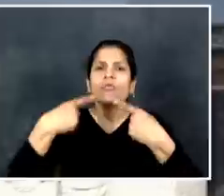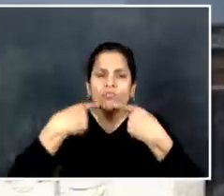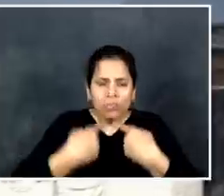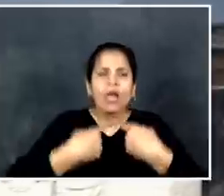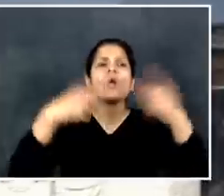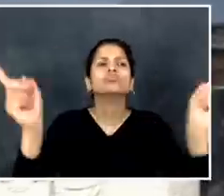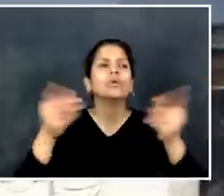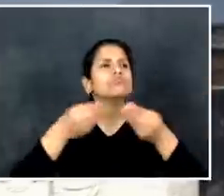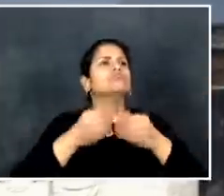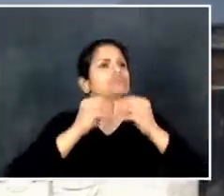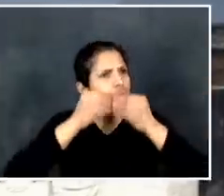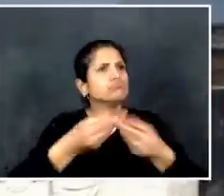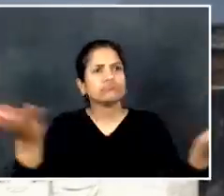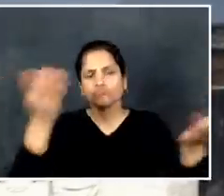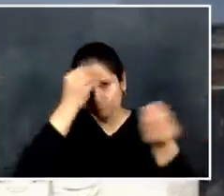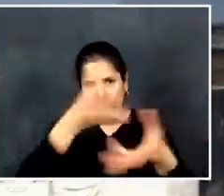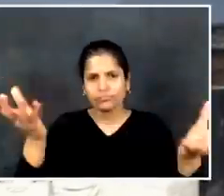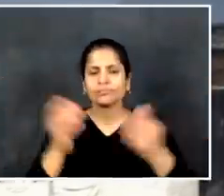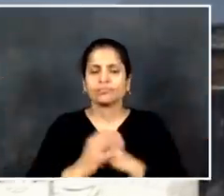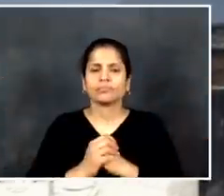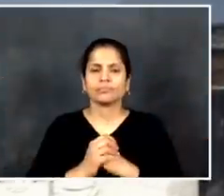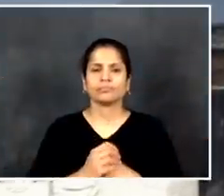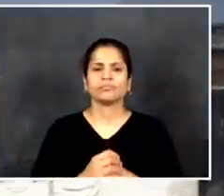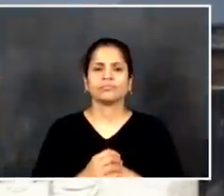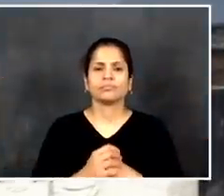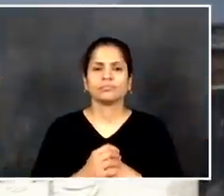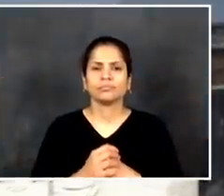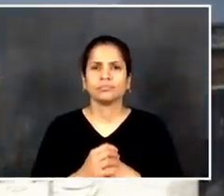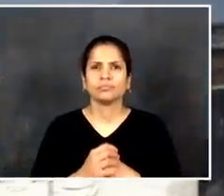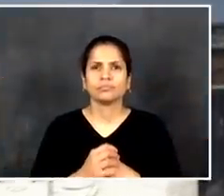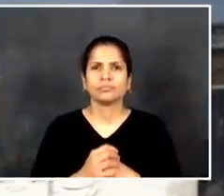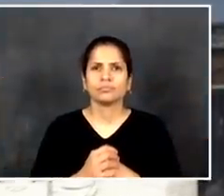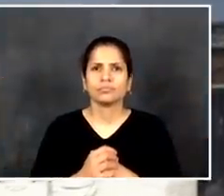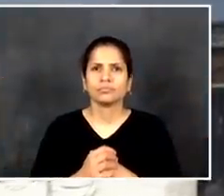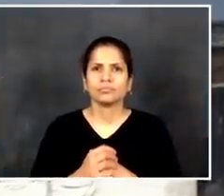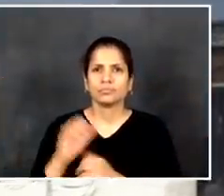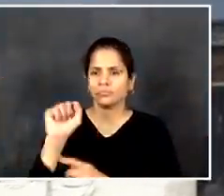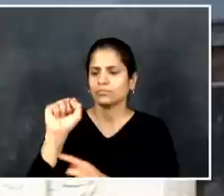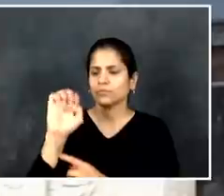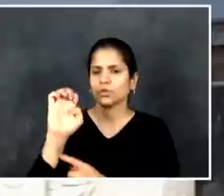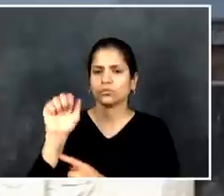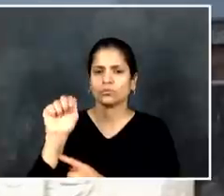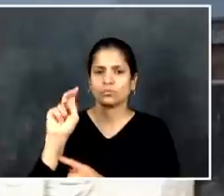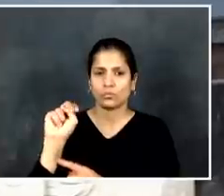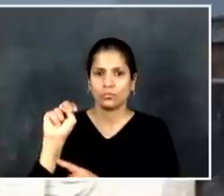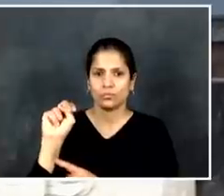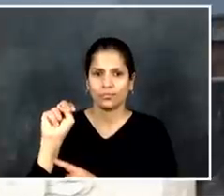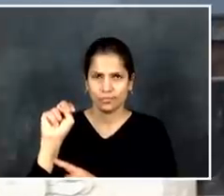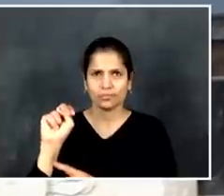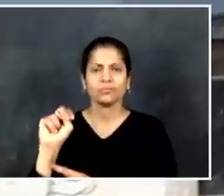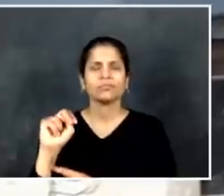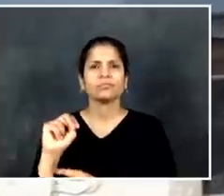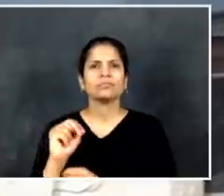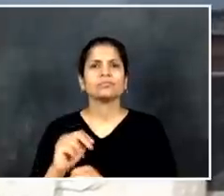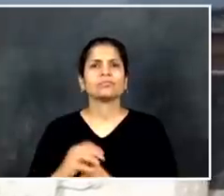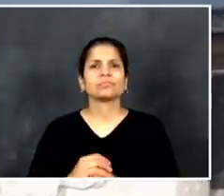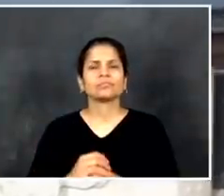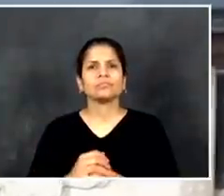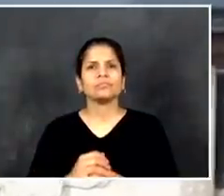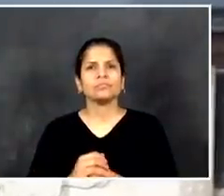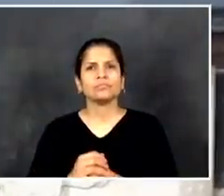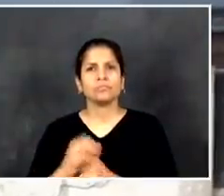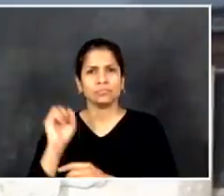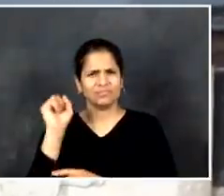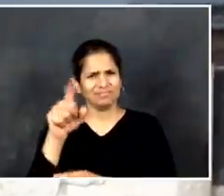Yeah, thank you, Mayor. The fact the city is resorting to creating its own stockpile feels like a sort of condemnation of the